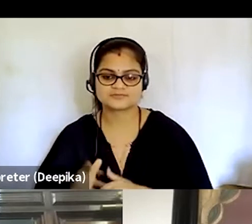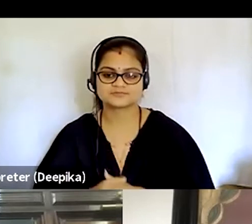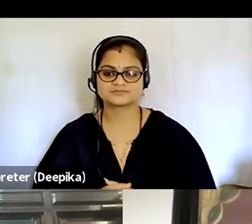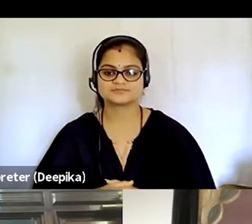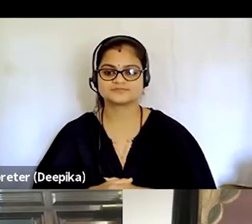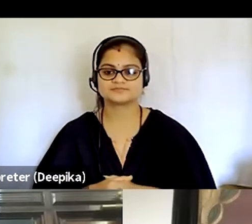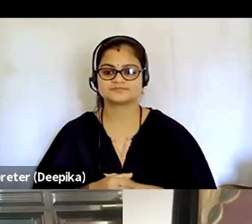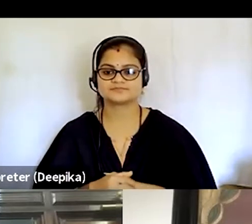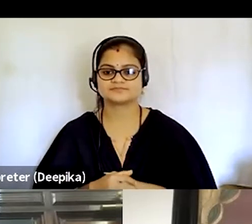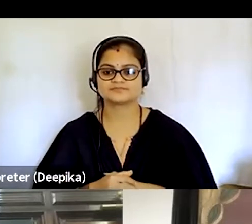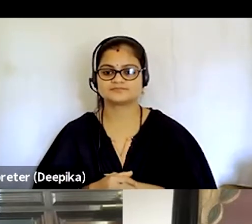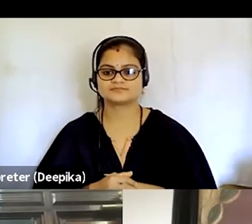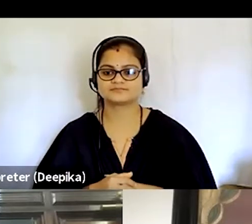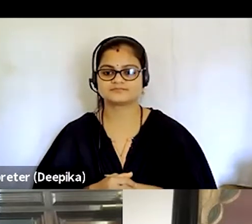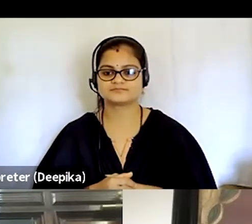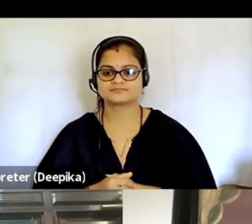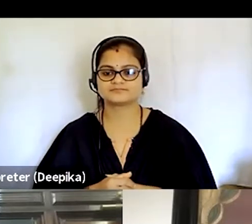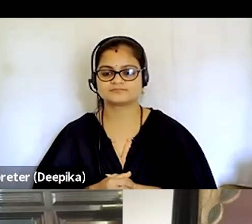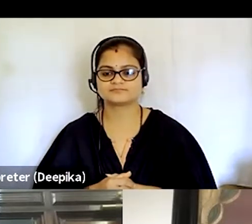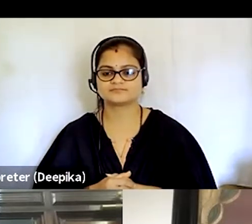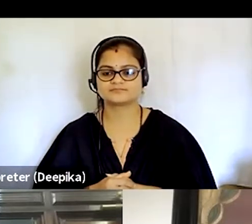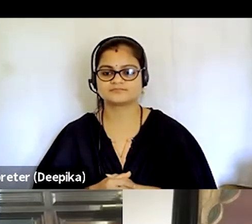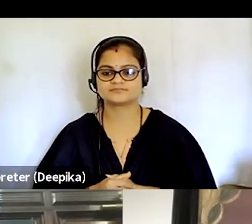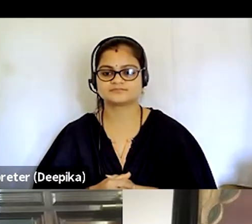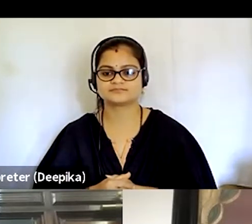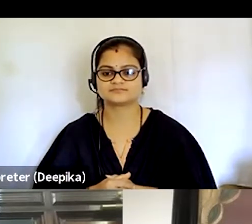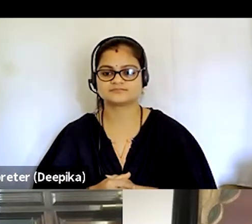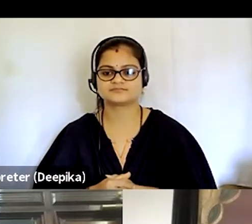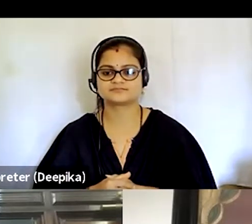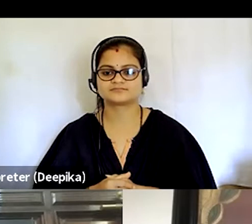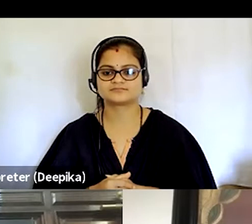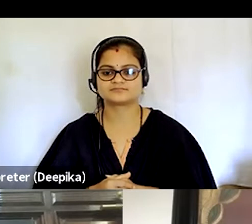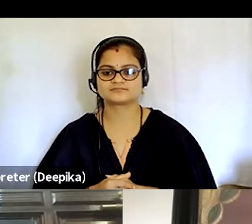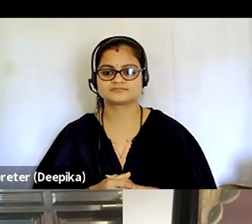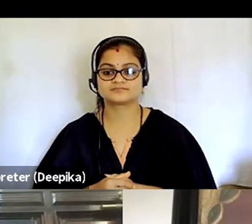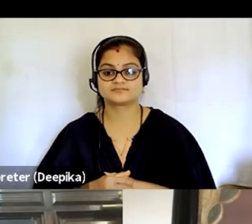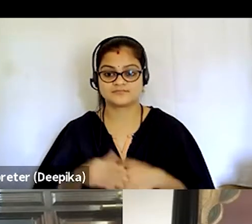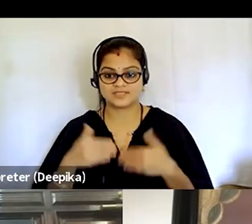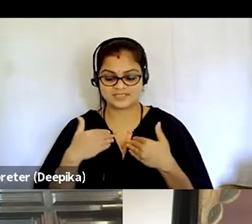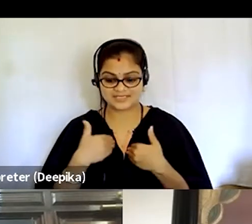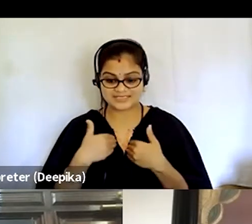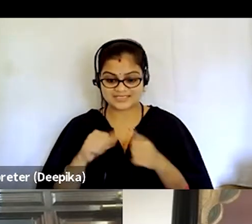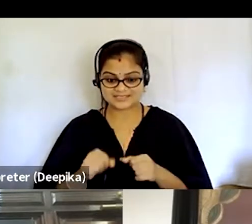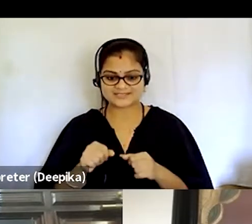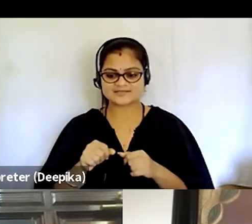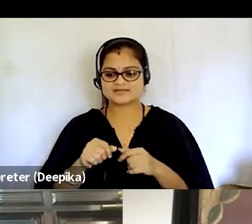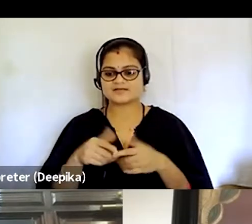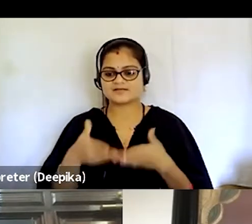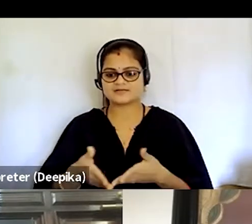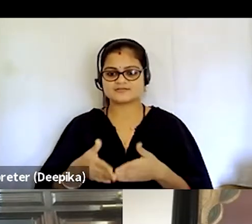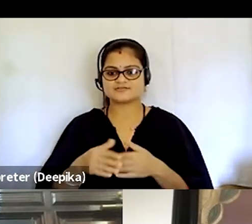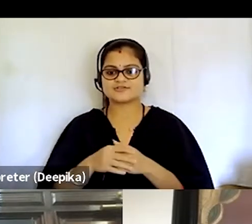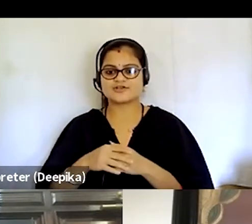that I became an entrepreneur. It was just by default. This whole role that I play today as a curator,